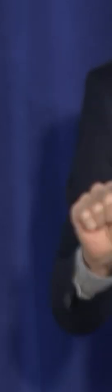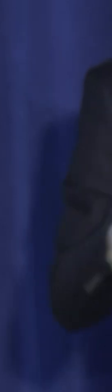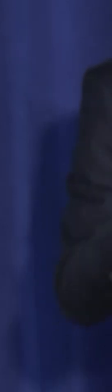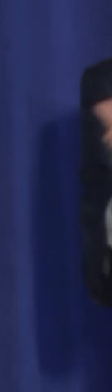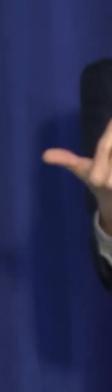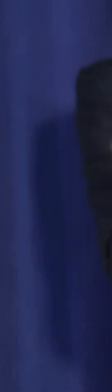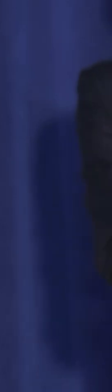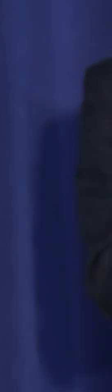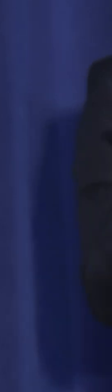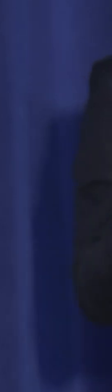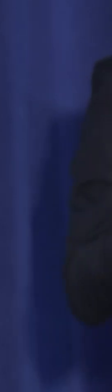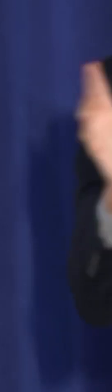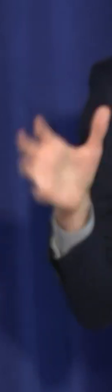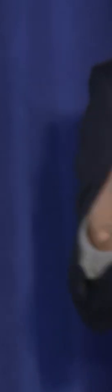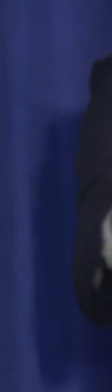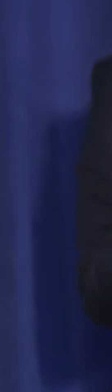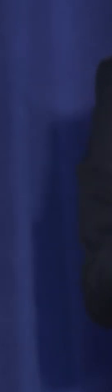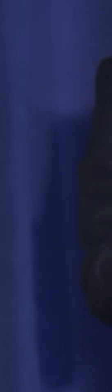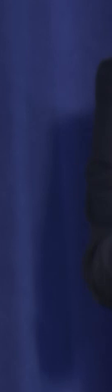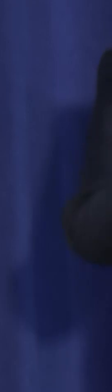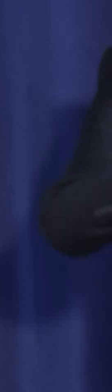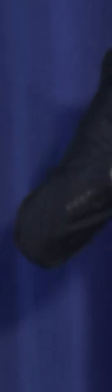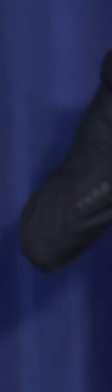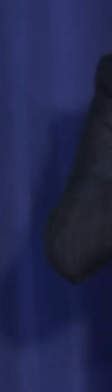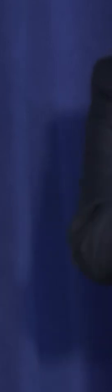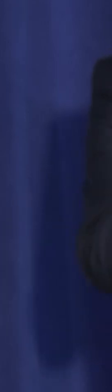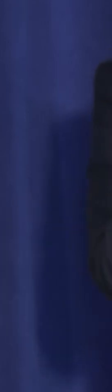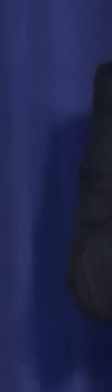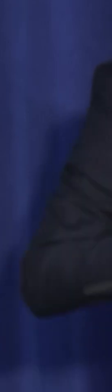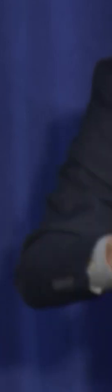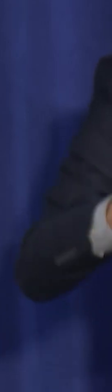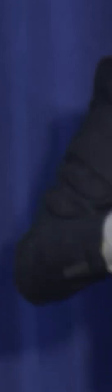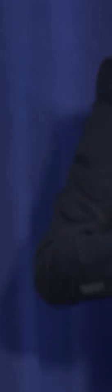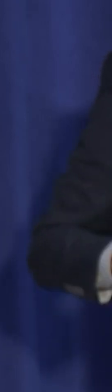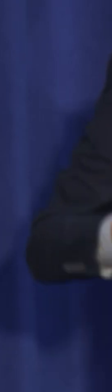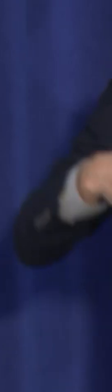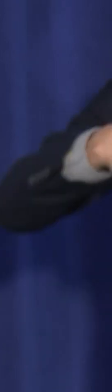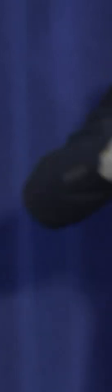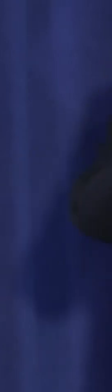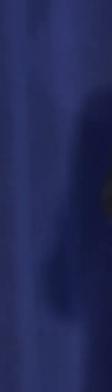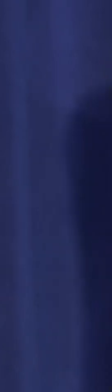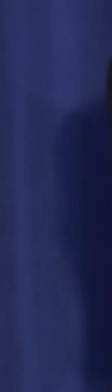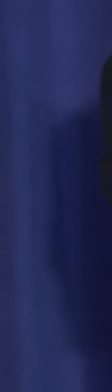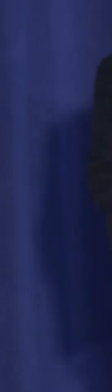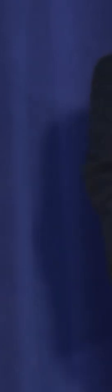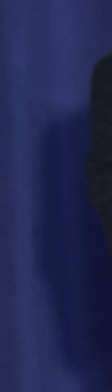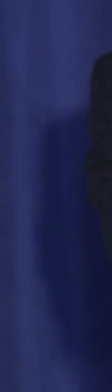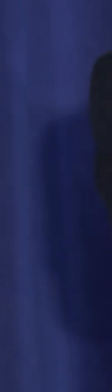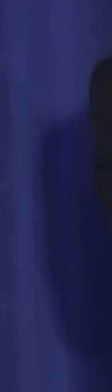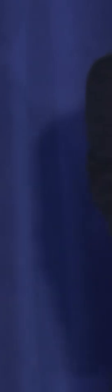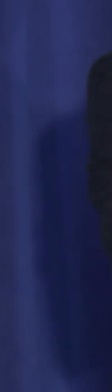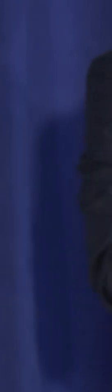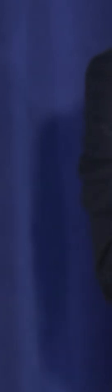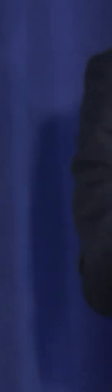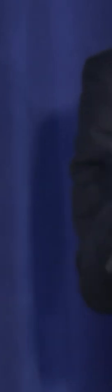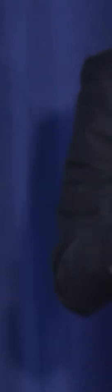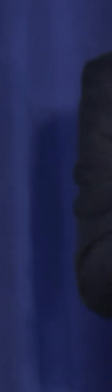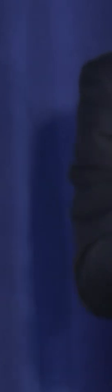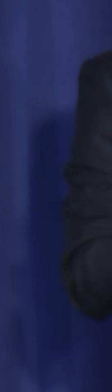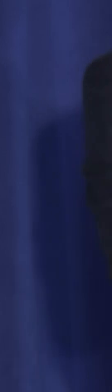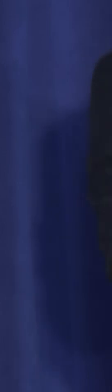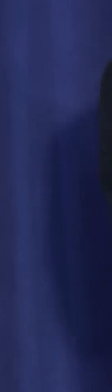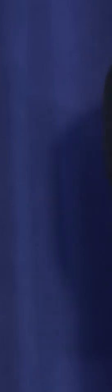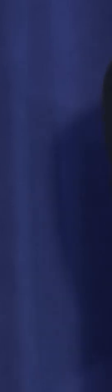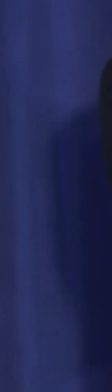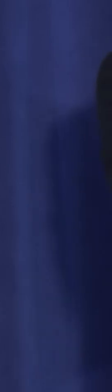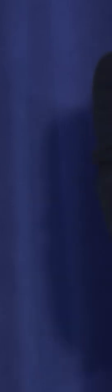all of the partners who we have been funding, but more importantly, who have been out there every single day having those conversations